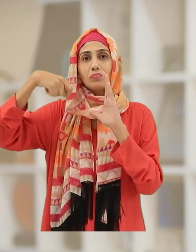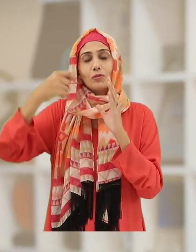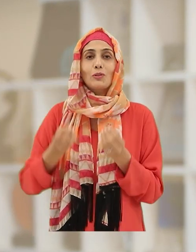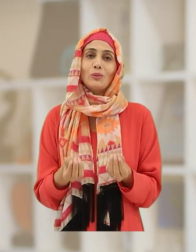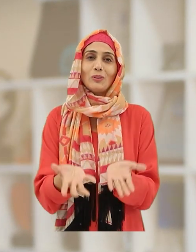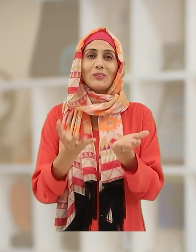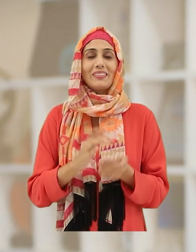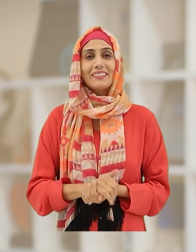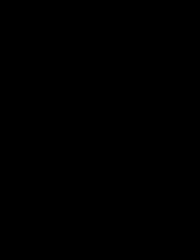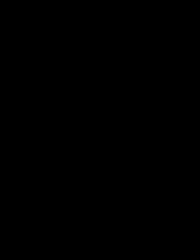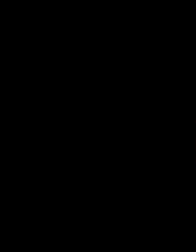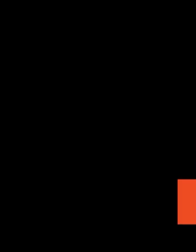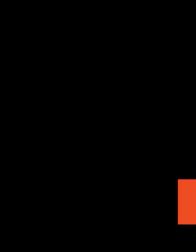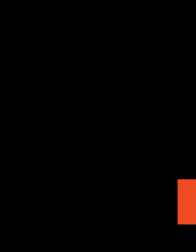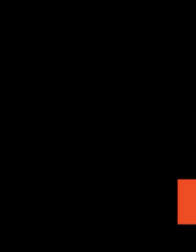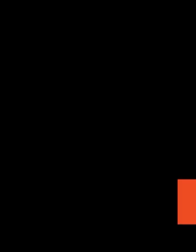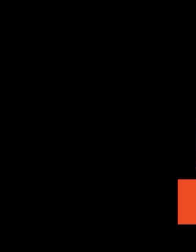2.